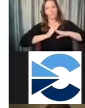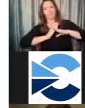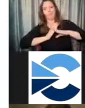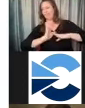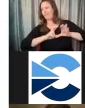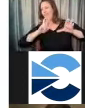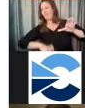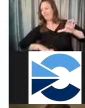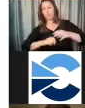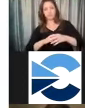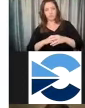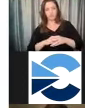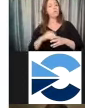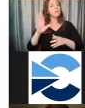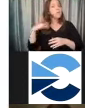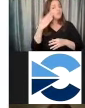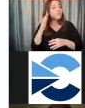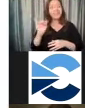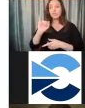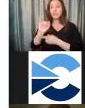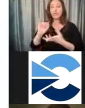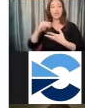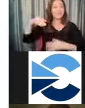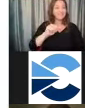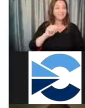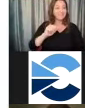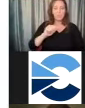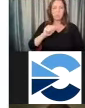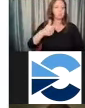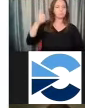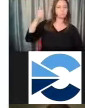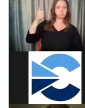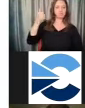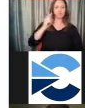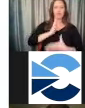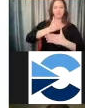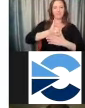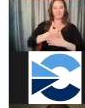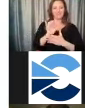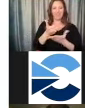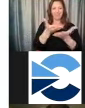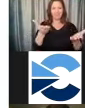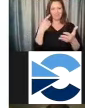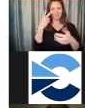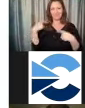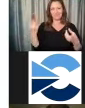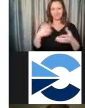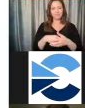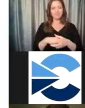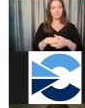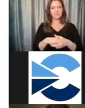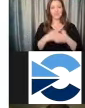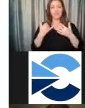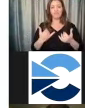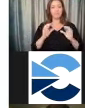treatment adherence. For example, insurance might not cover the expense of behavioral health interventions like this, and there's currently